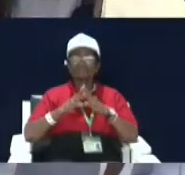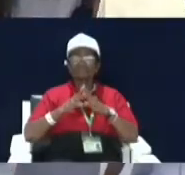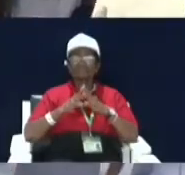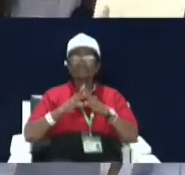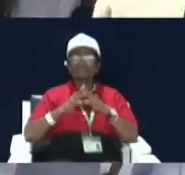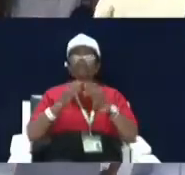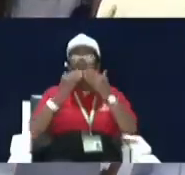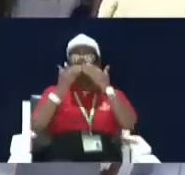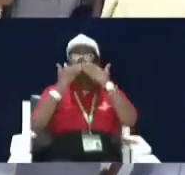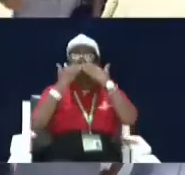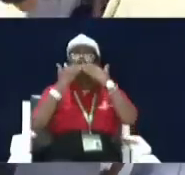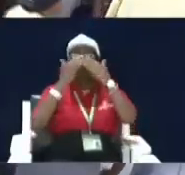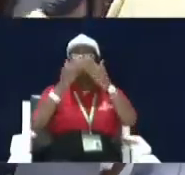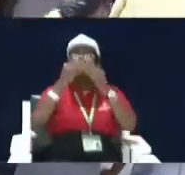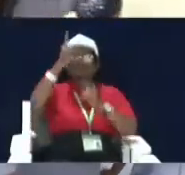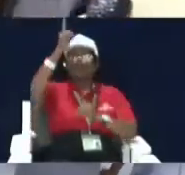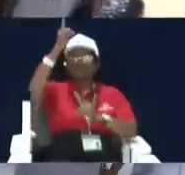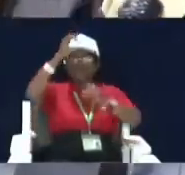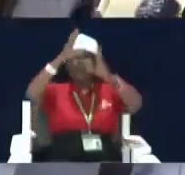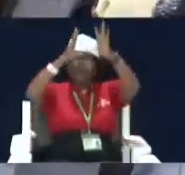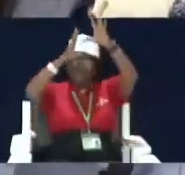Thank you, Father.